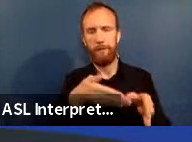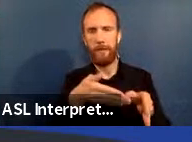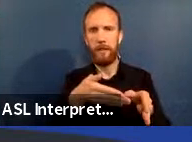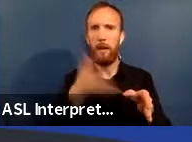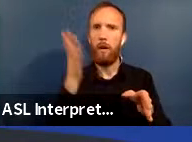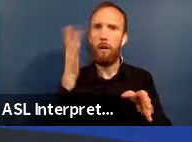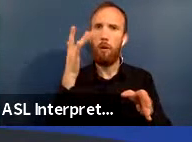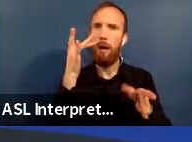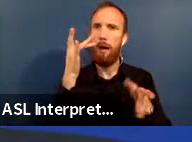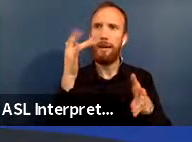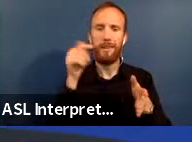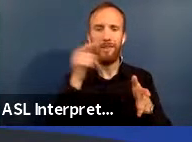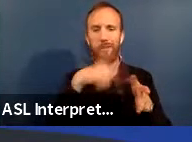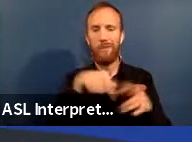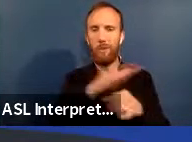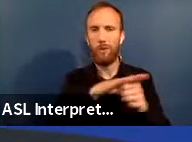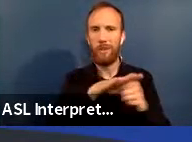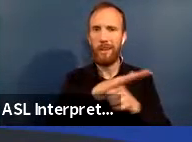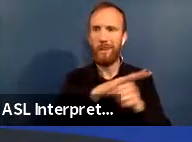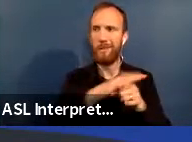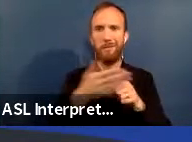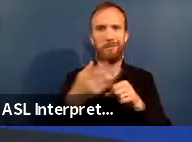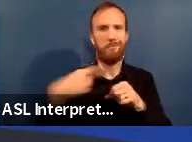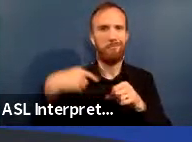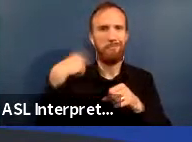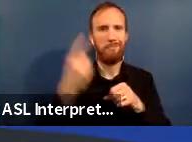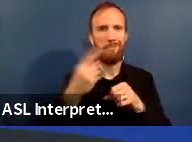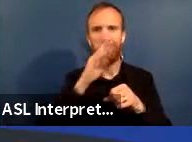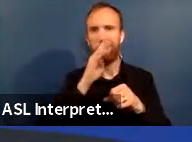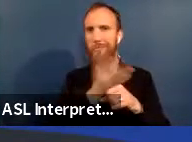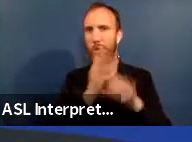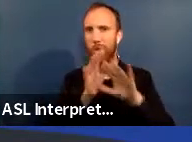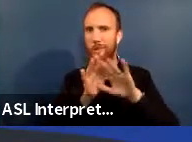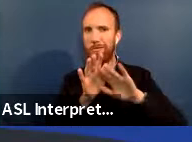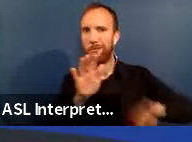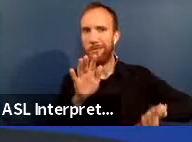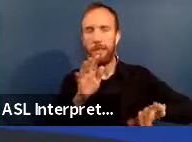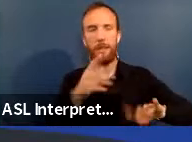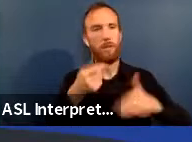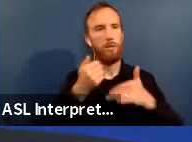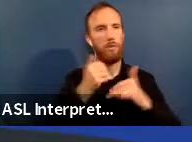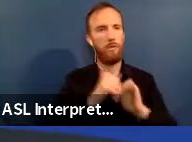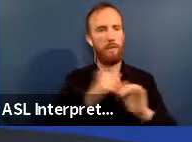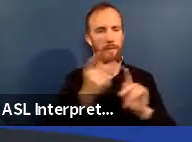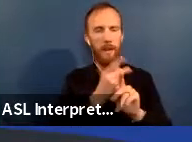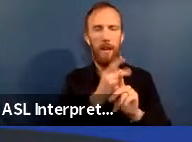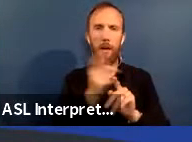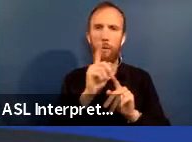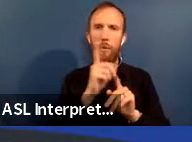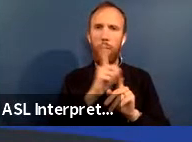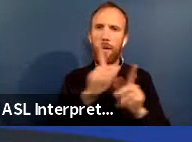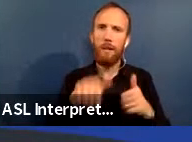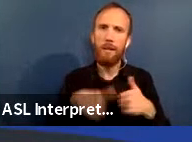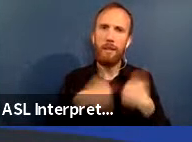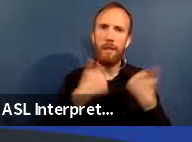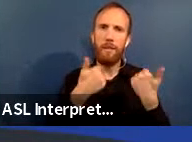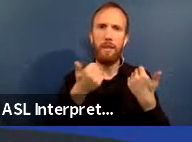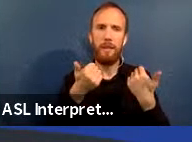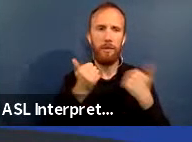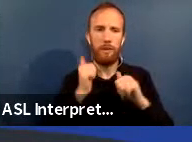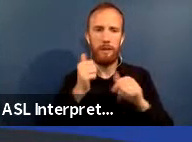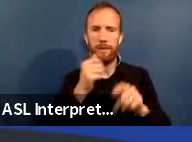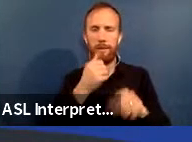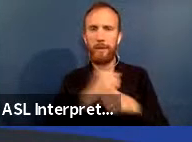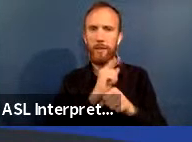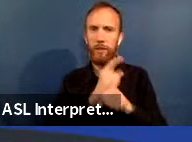disinvestment. So we are looking at where students live, rolling that up to where they go to school to take into account whether the communities that